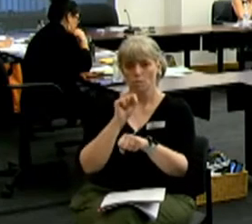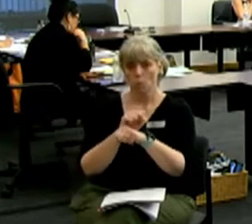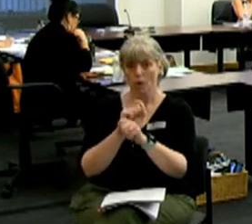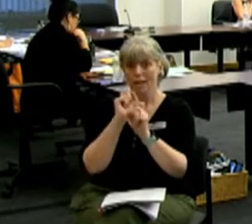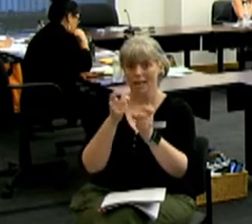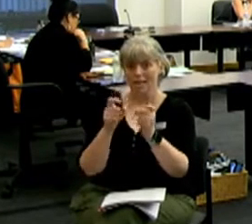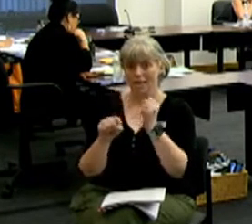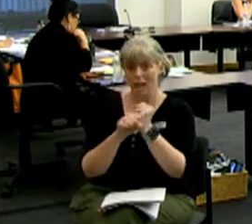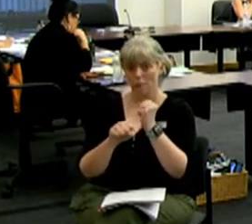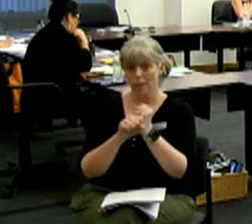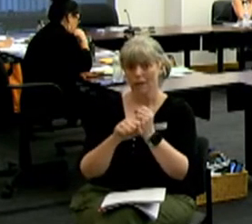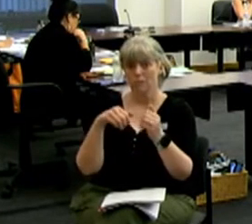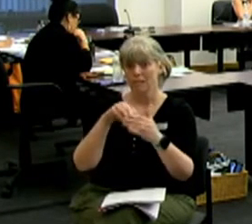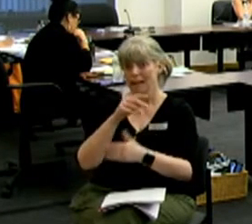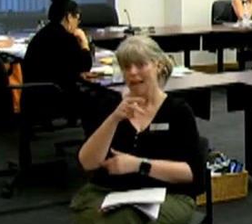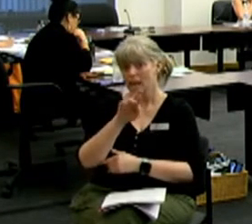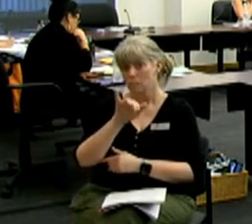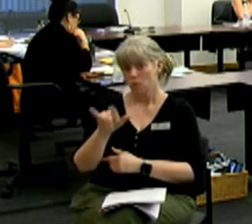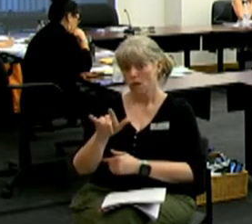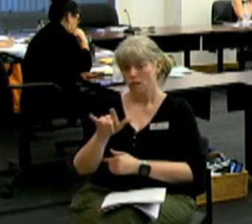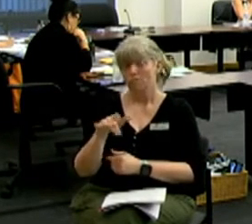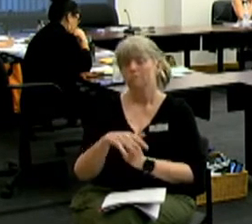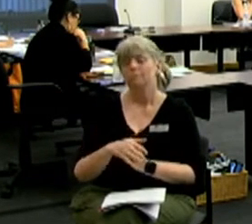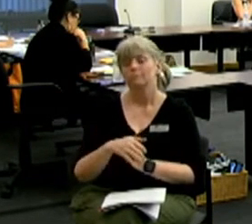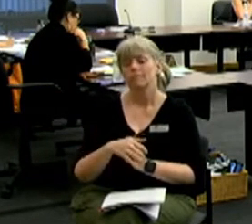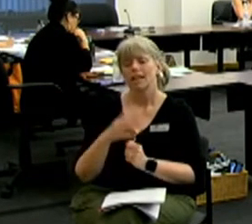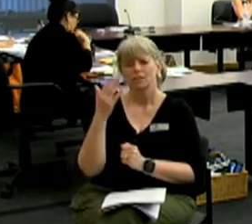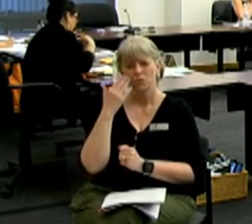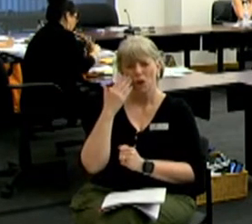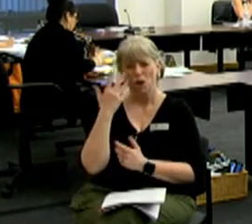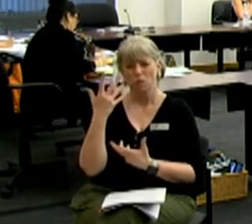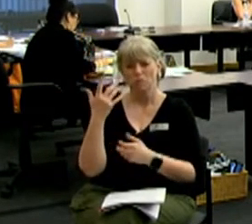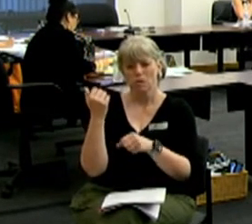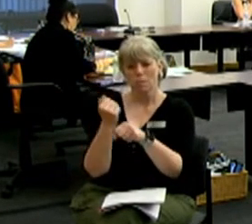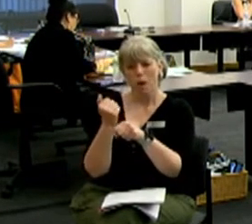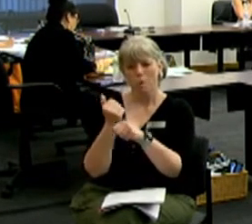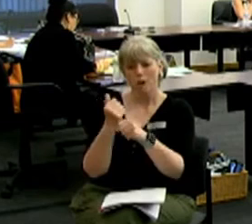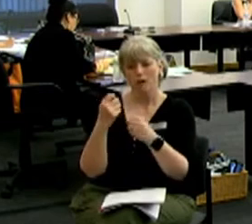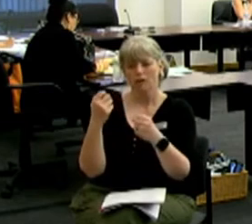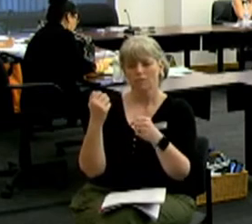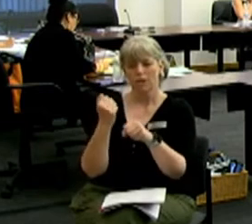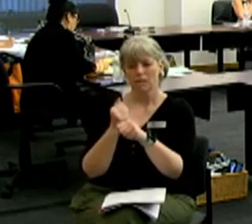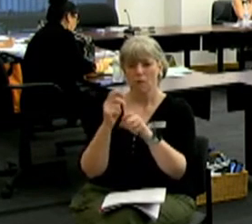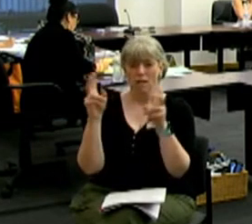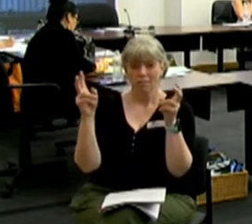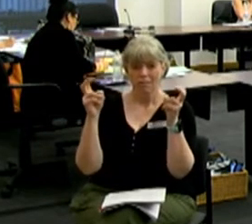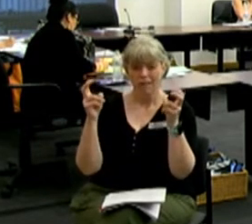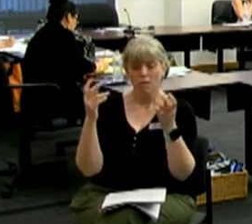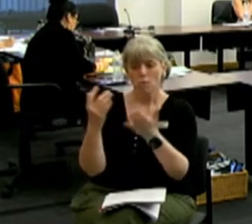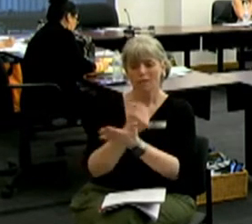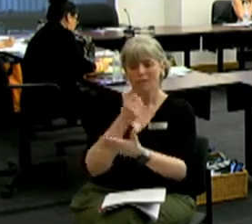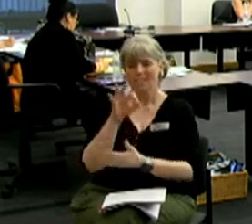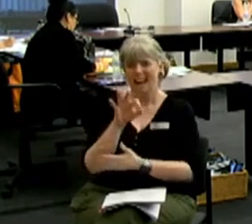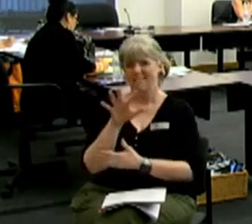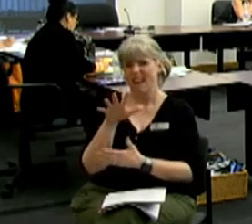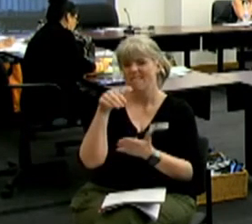campaign was in April. As you know, it was a ballpark baseball theme, and we raised